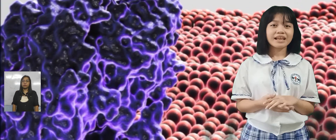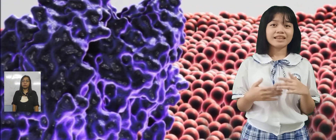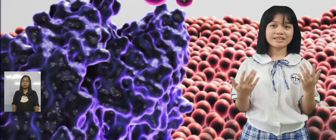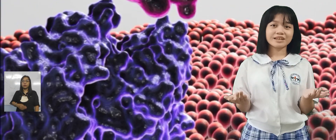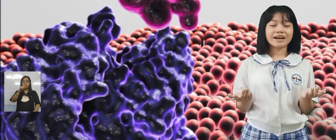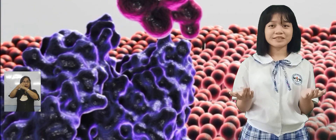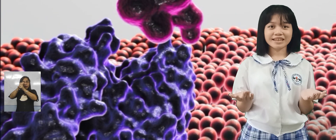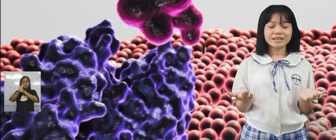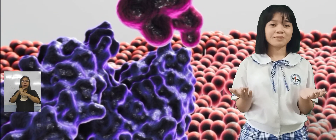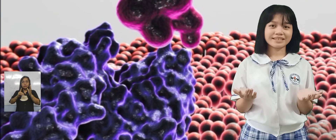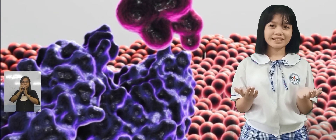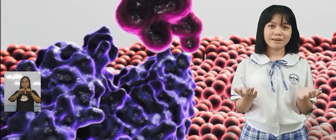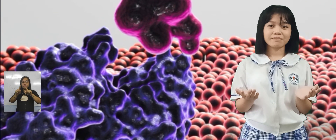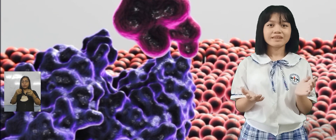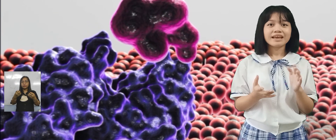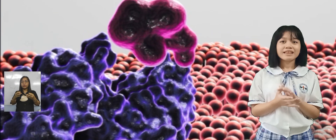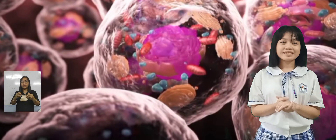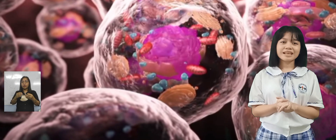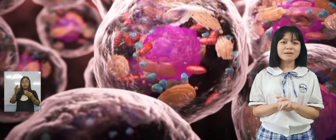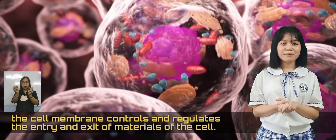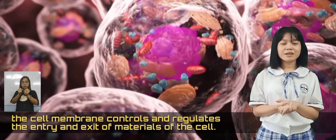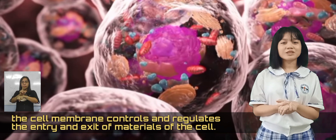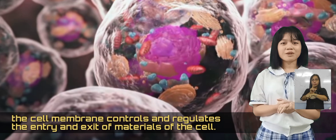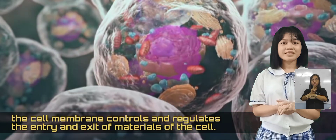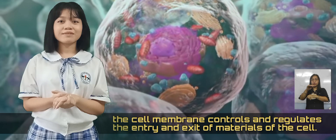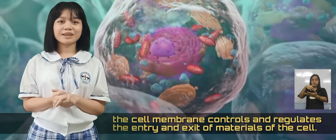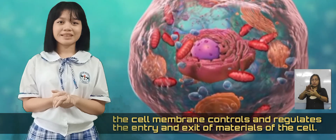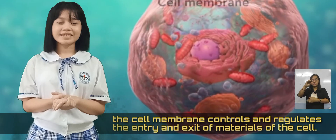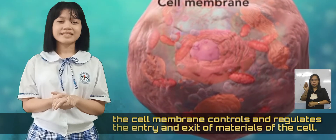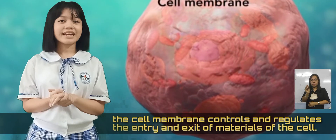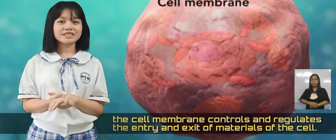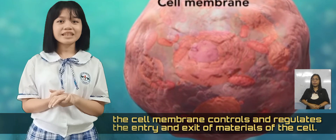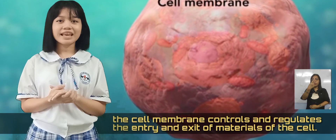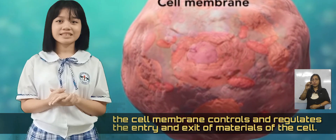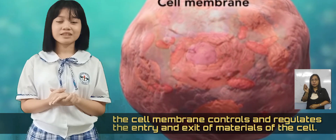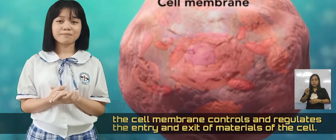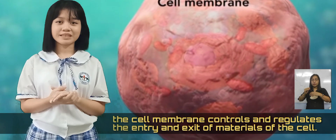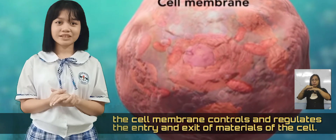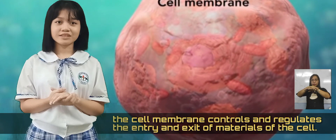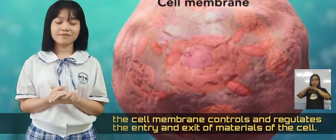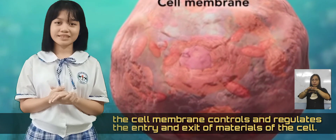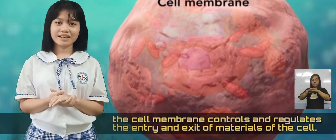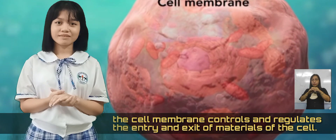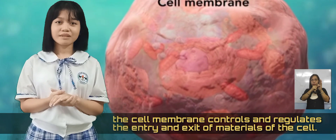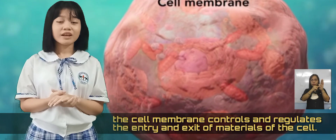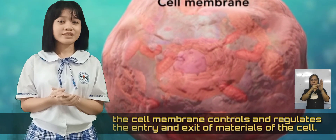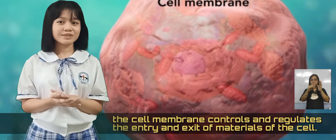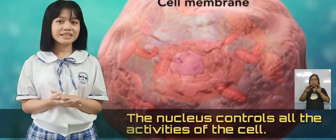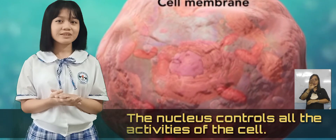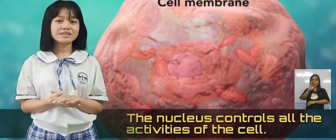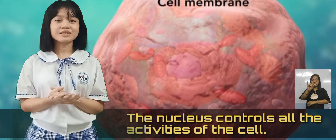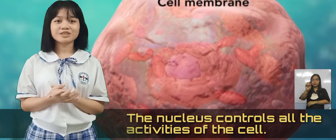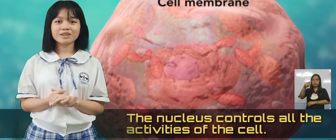cell. Let us now understand it one at a time. The cell membrane controls and regulates the entry and exit of materials of the cell.